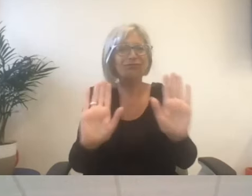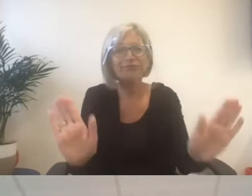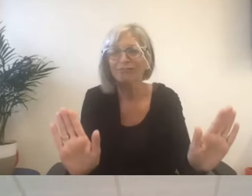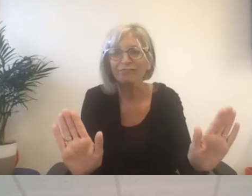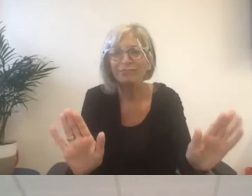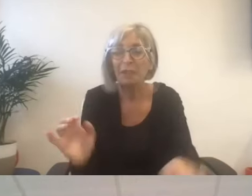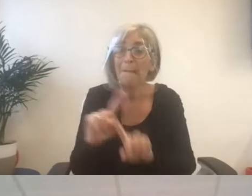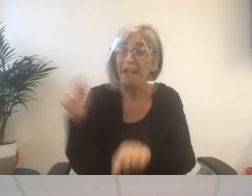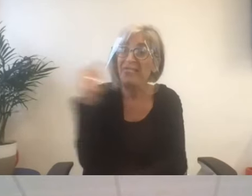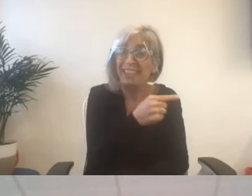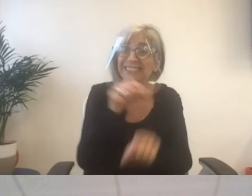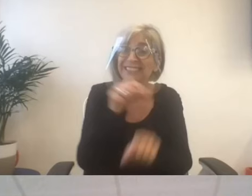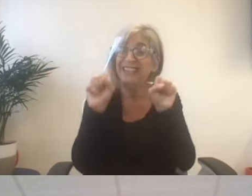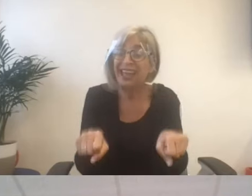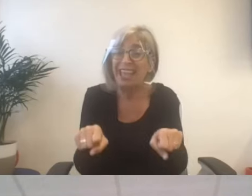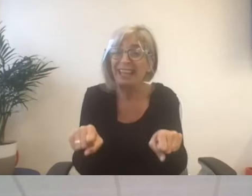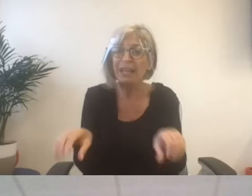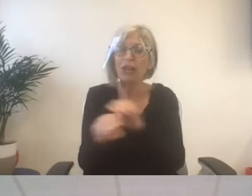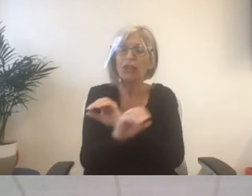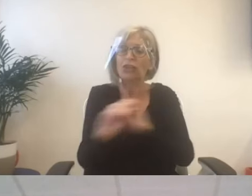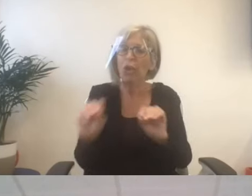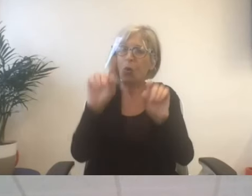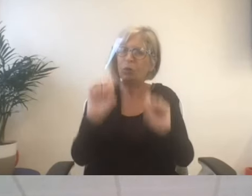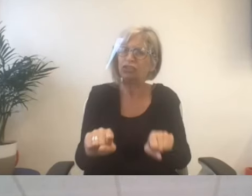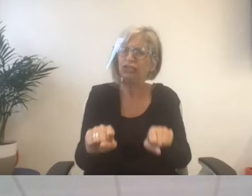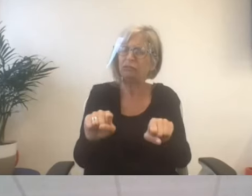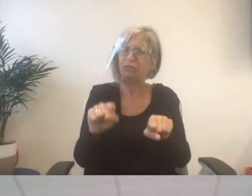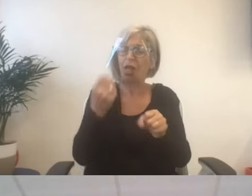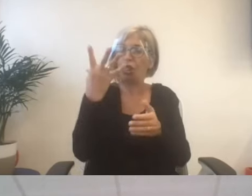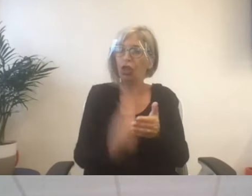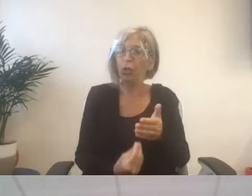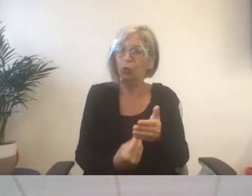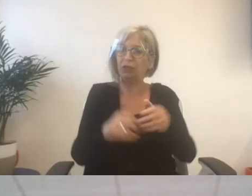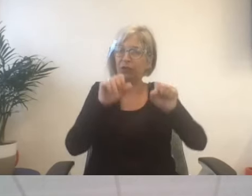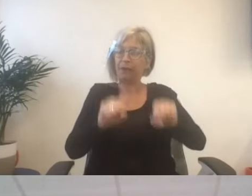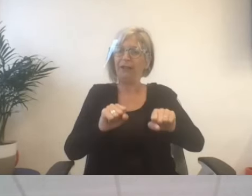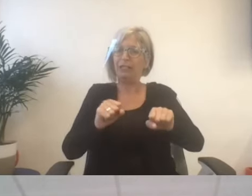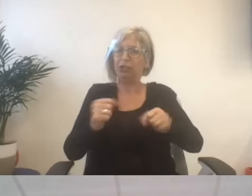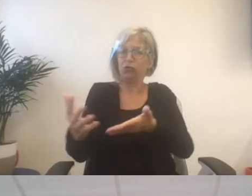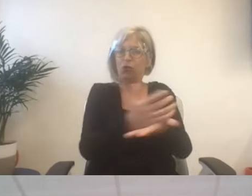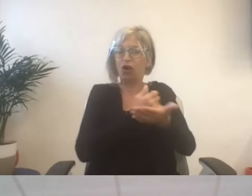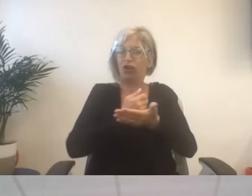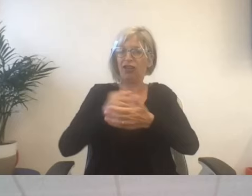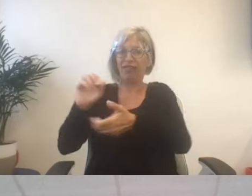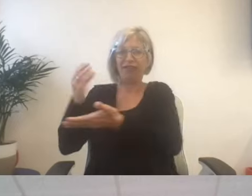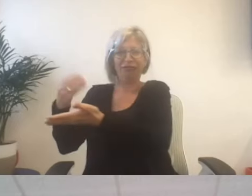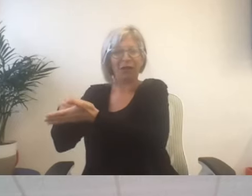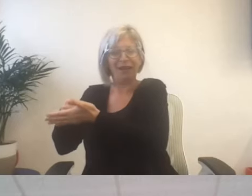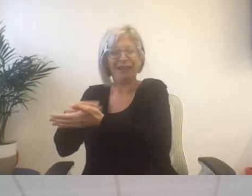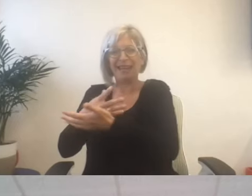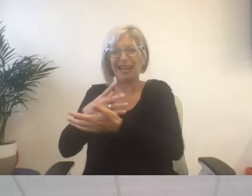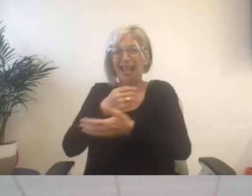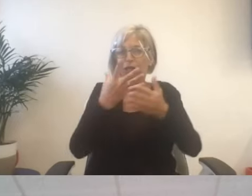that's what this is, because no one should ever lose the ability to earn their livelihood and perform their job due to illness or